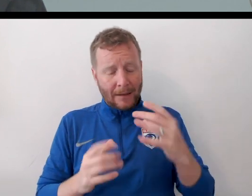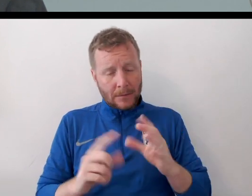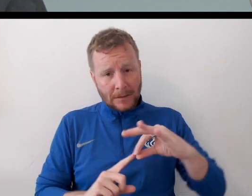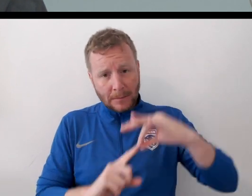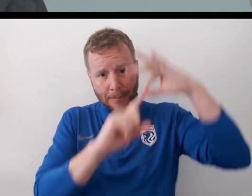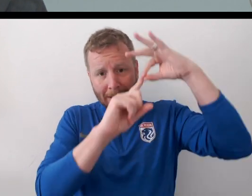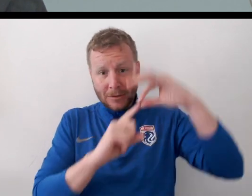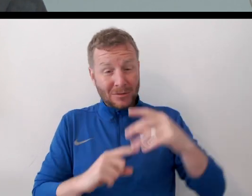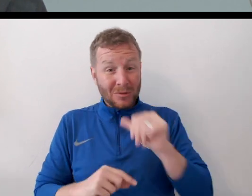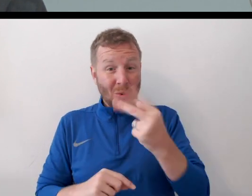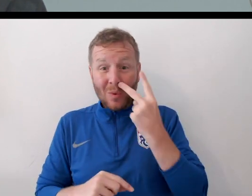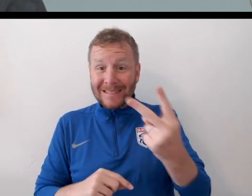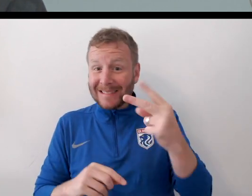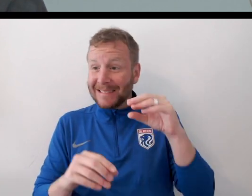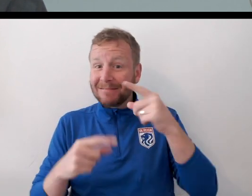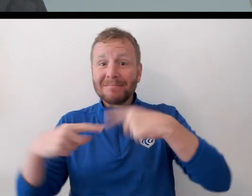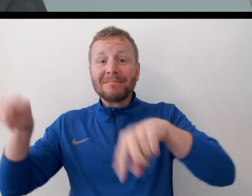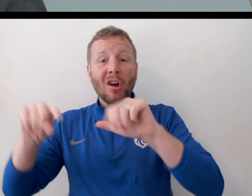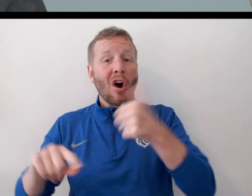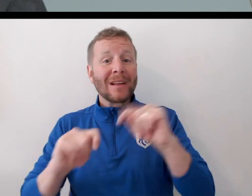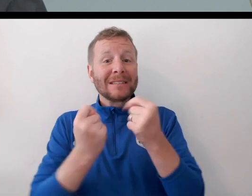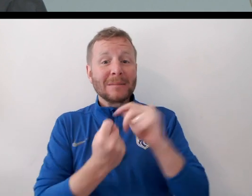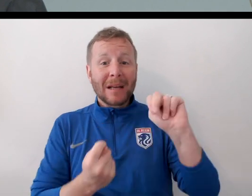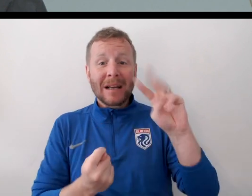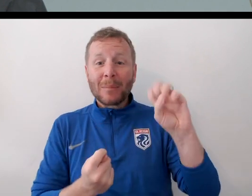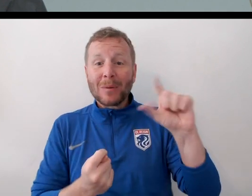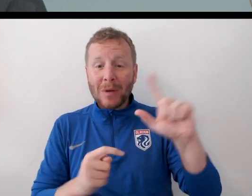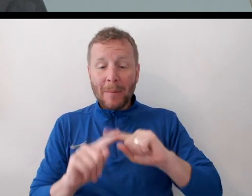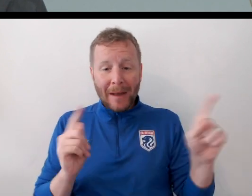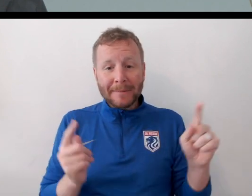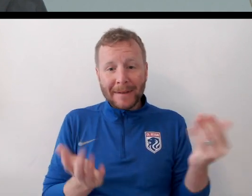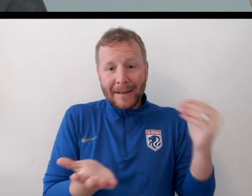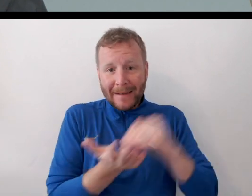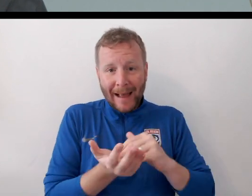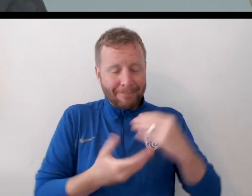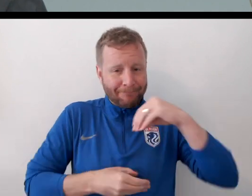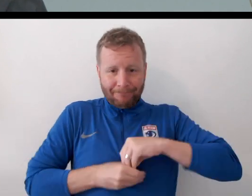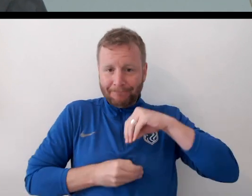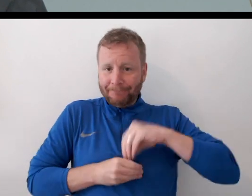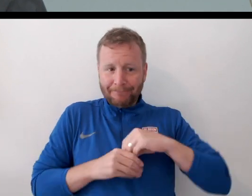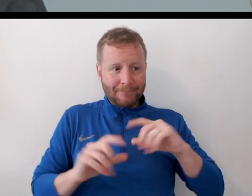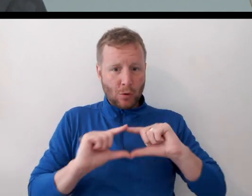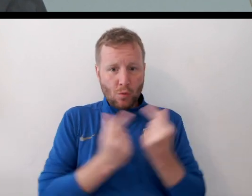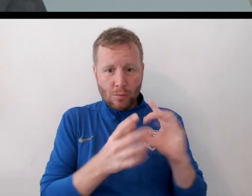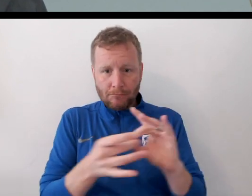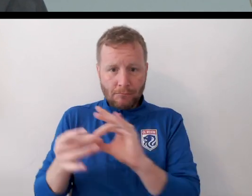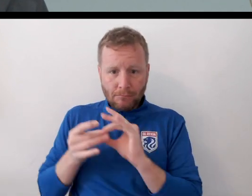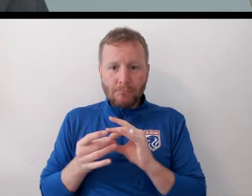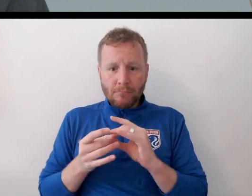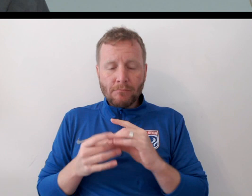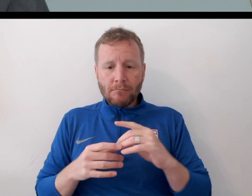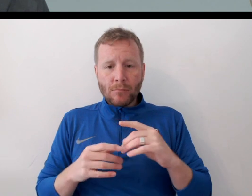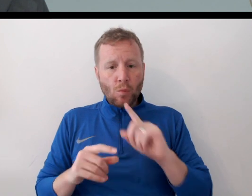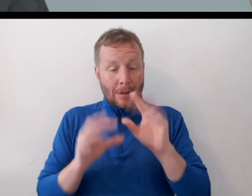super special. I don't think you find that a lot in the NWSL. But that comes with, within us, within the group, and being able to